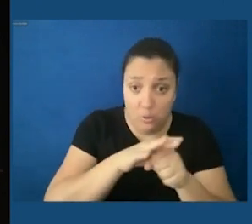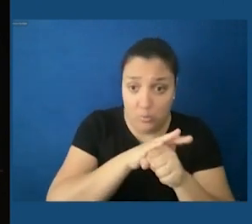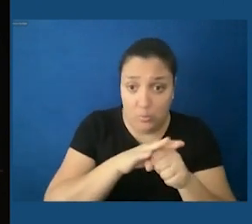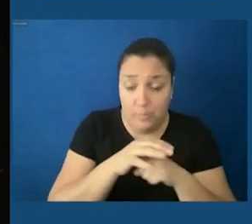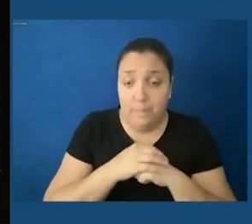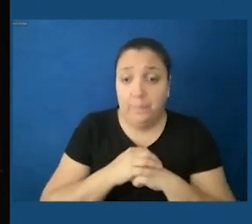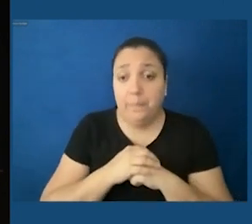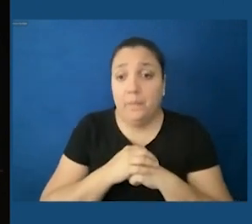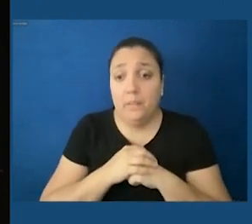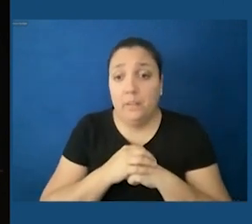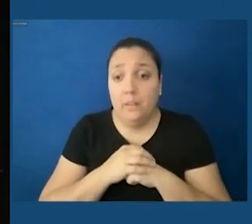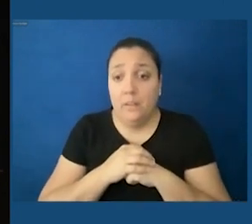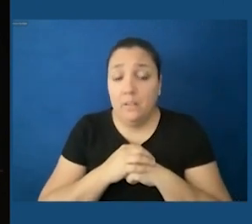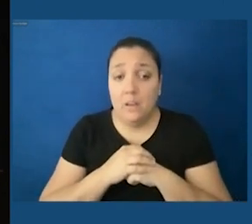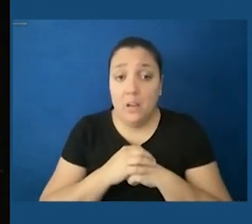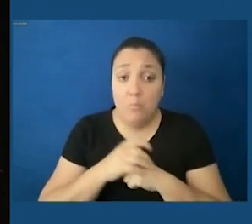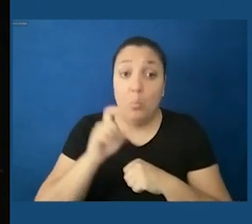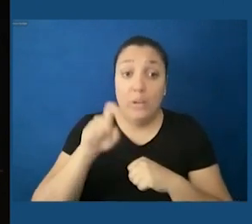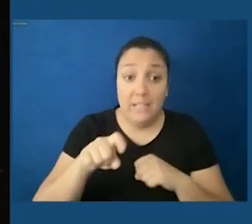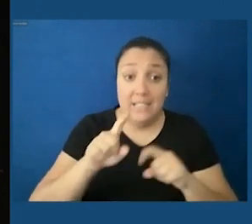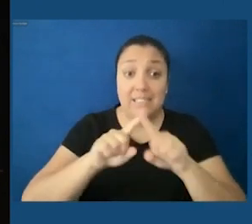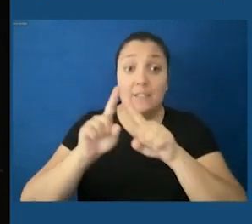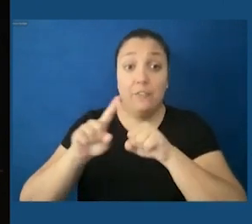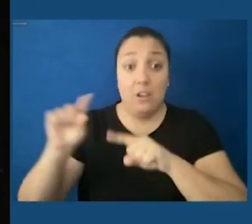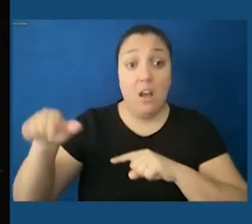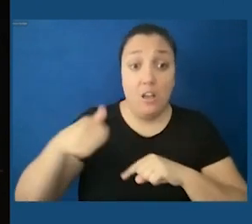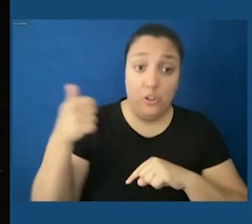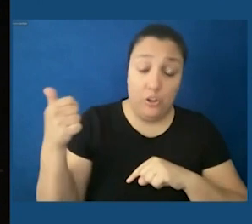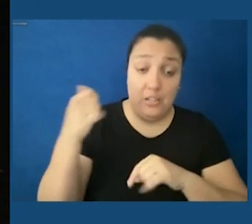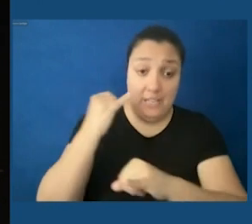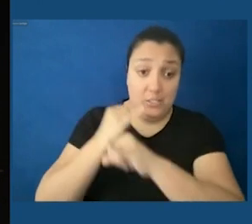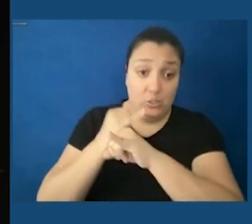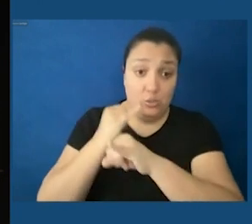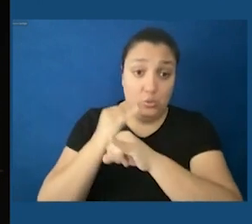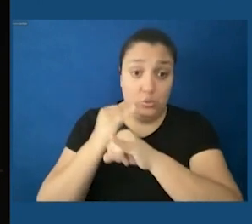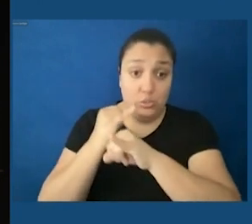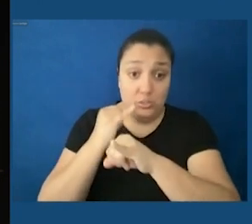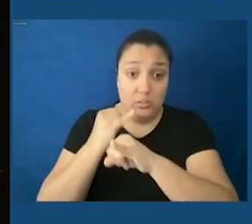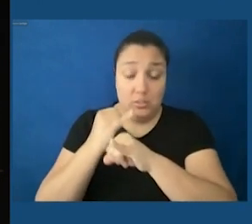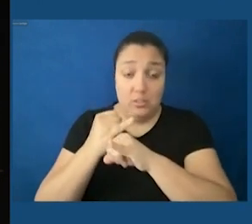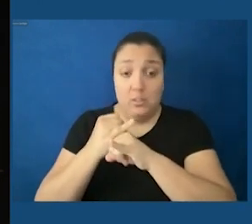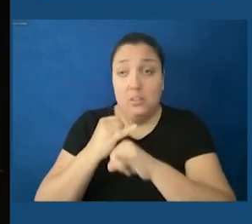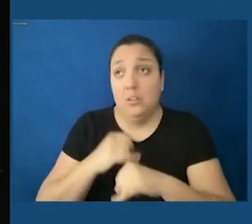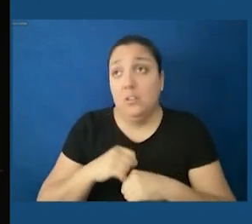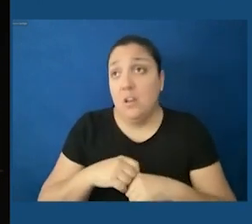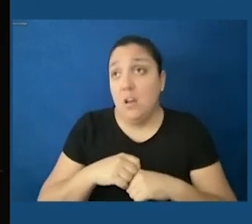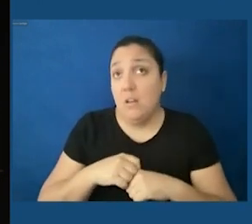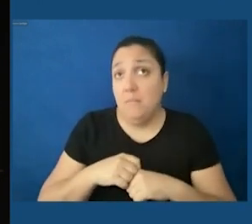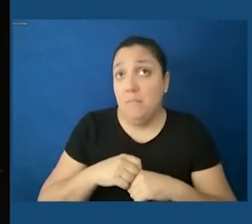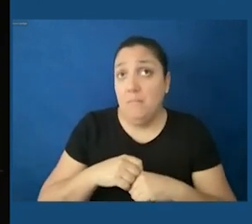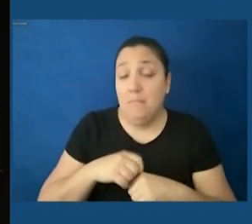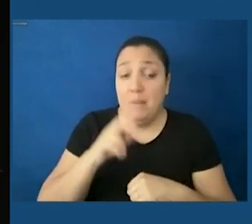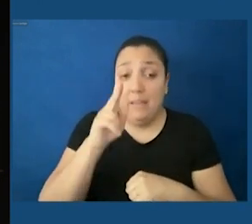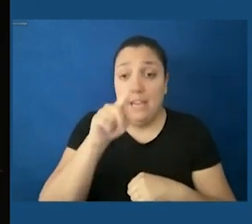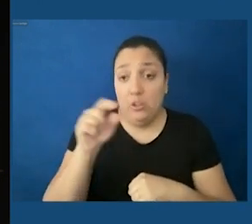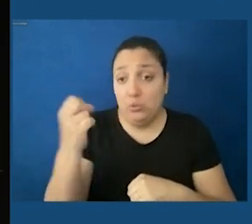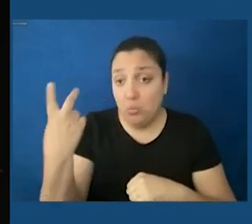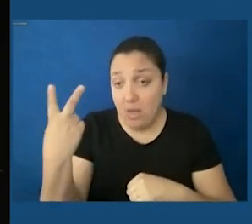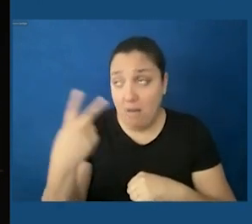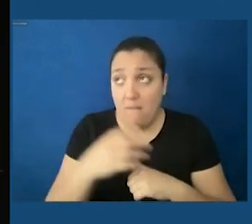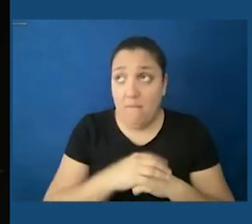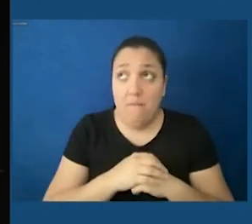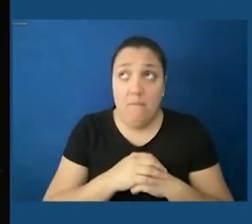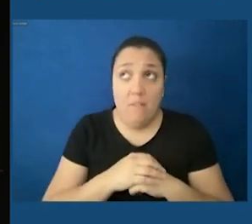take all of our other institutions, institutions of higher education, our K through 12, our community-based organizations,